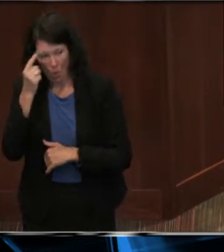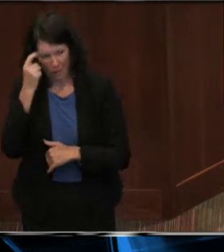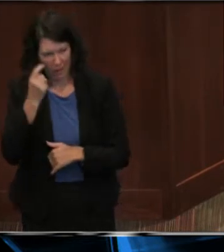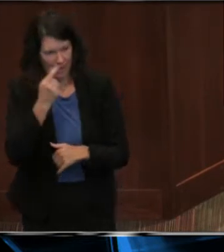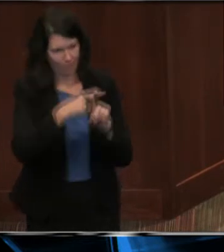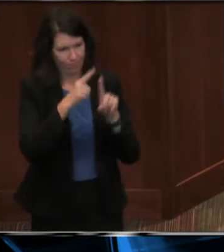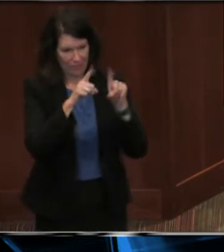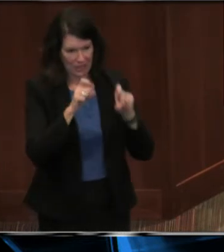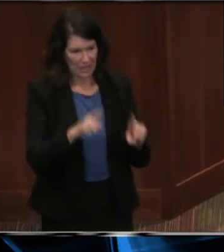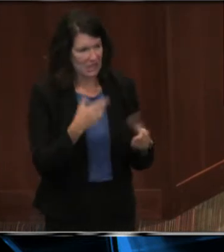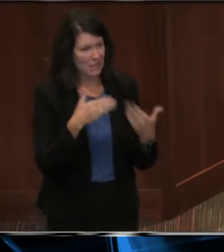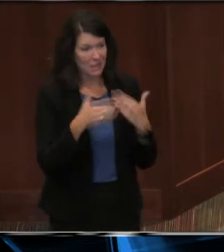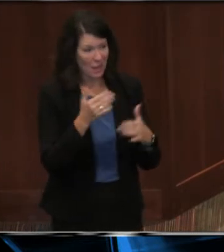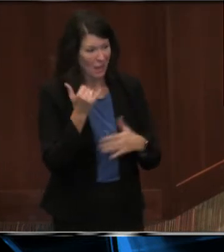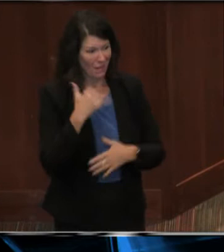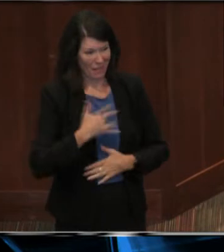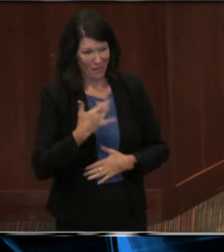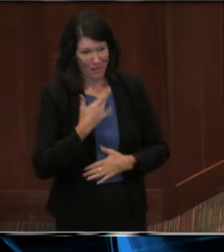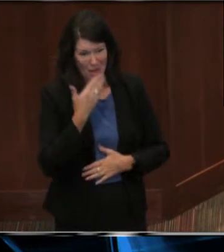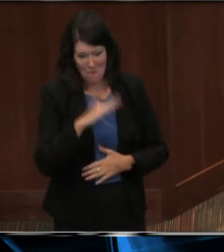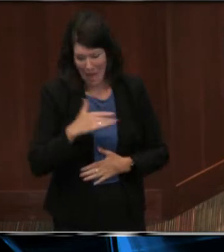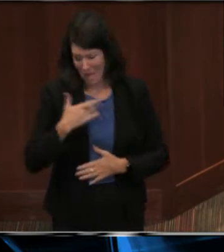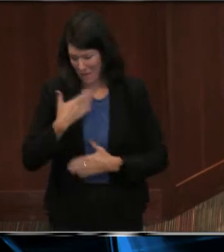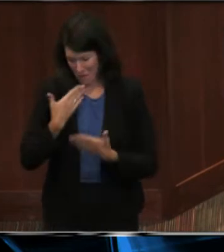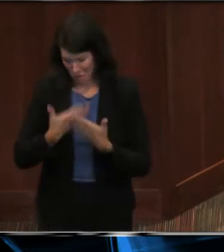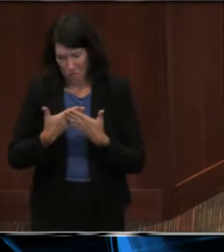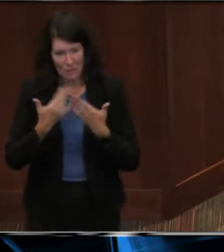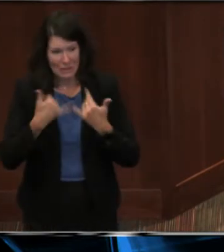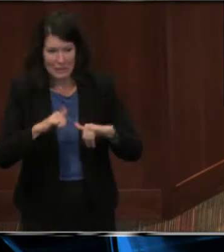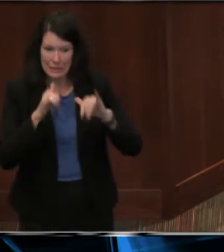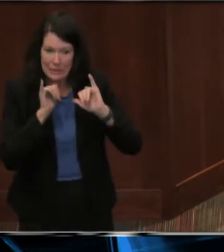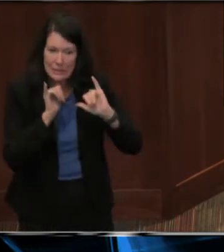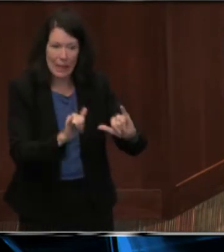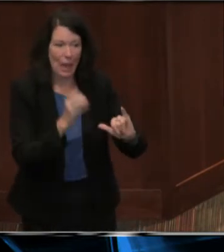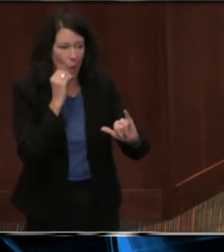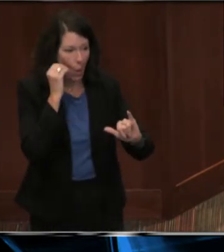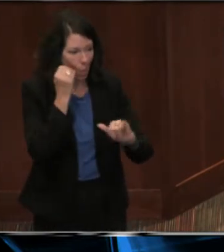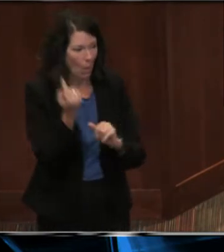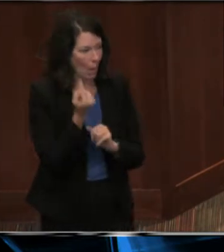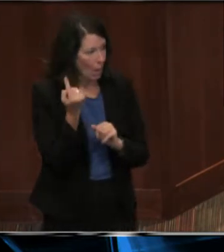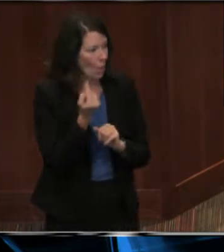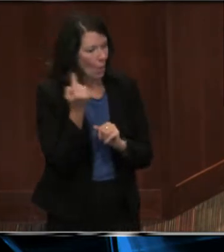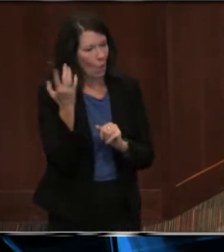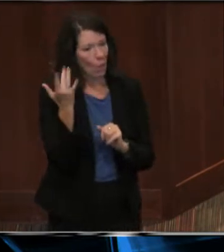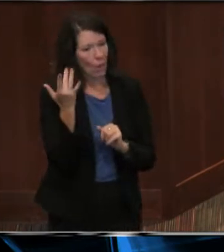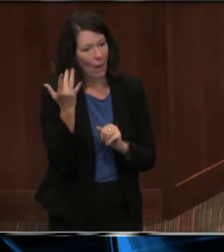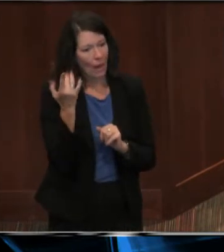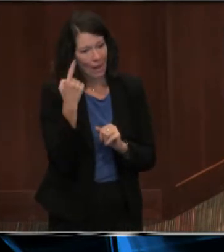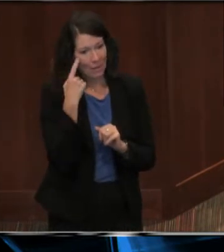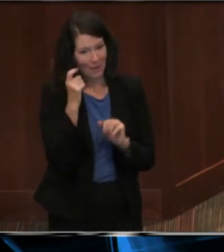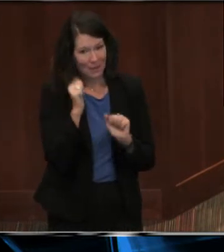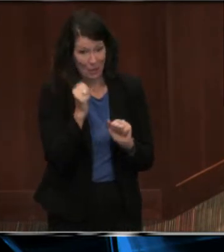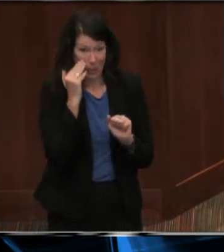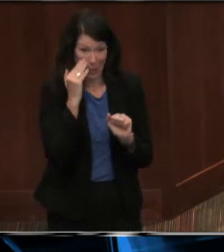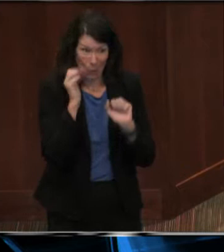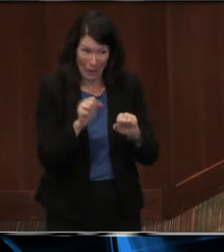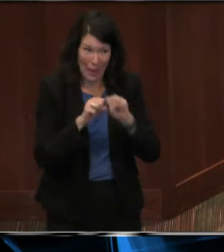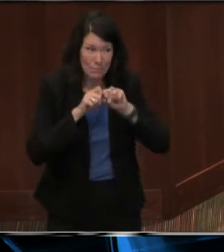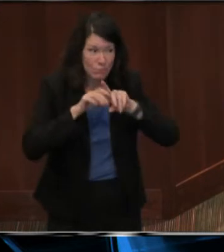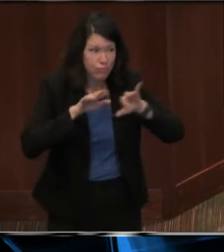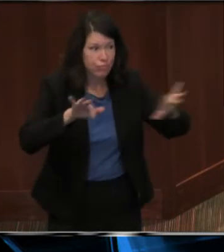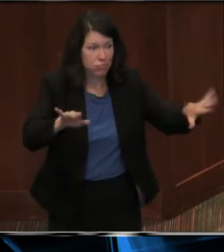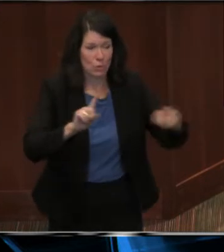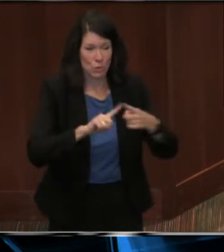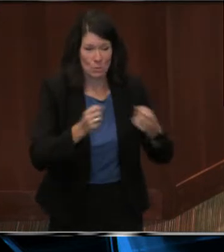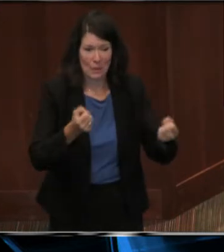positive test, even if you're not feeling that bad, you need to isolate because we know that you could be spreading